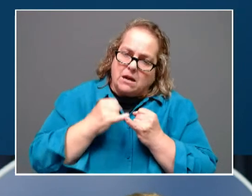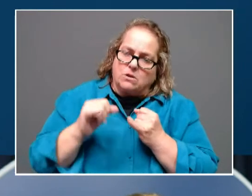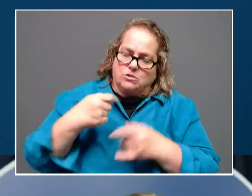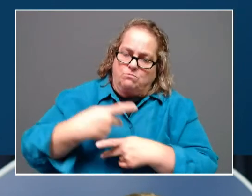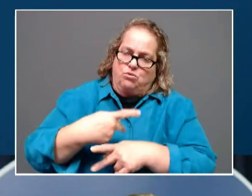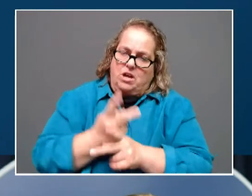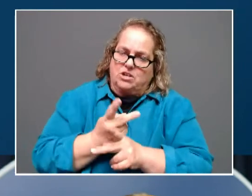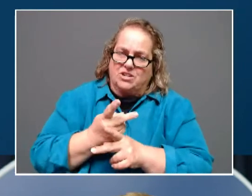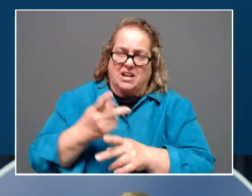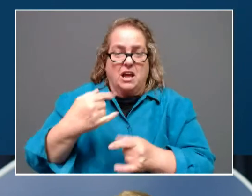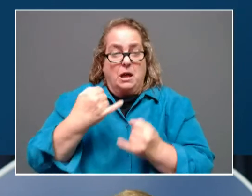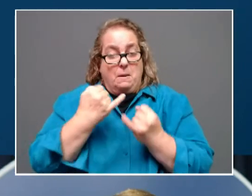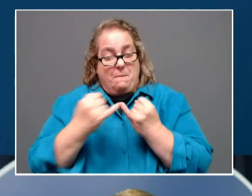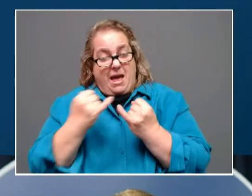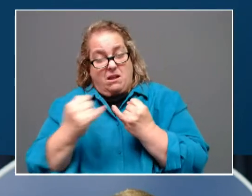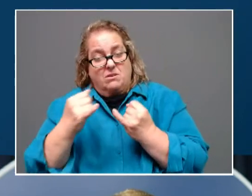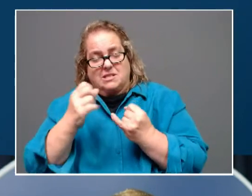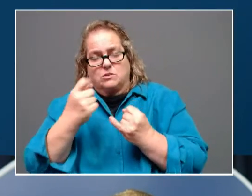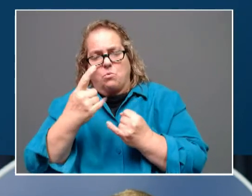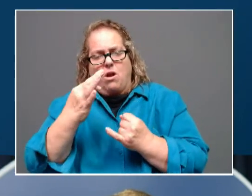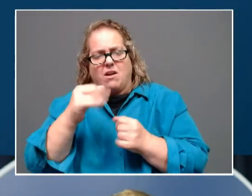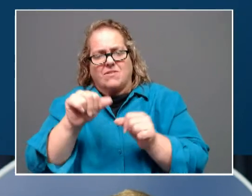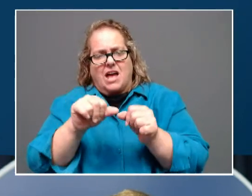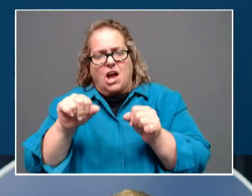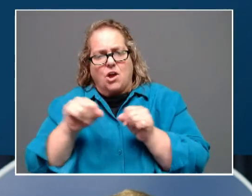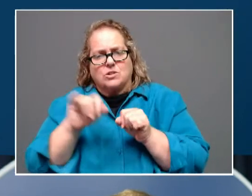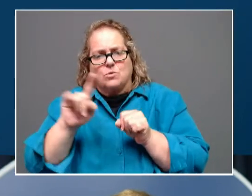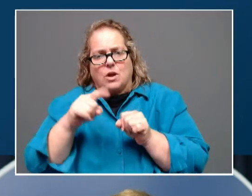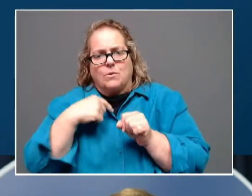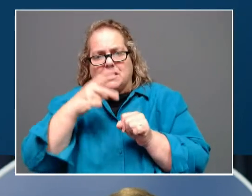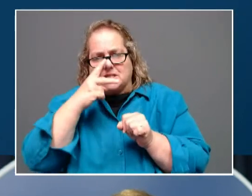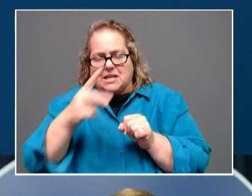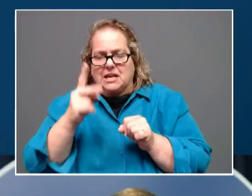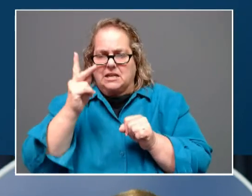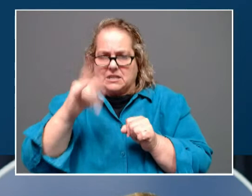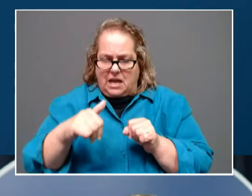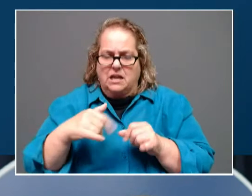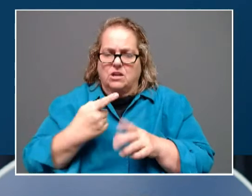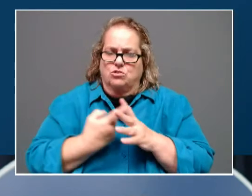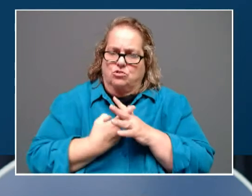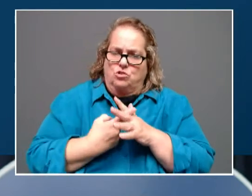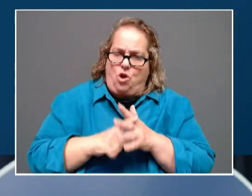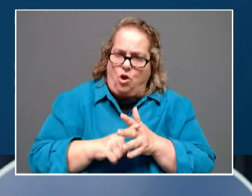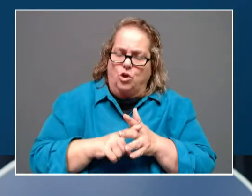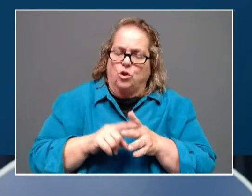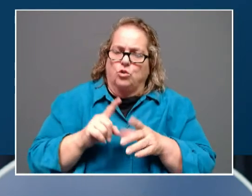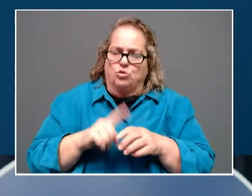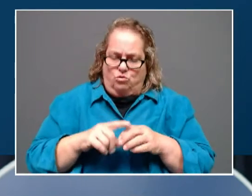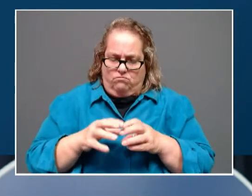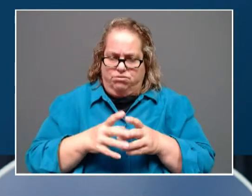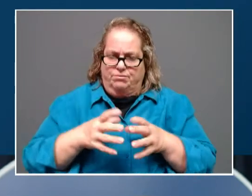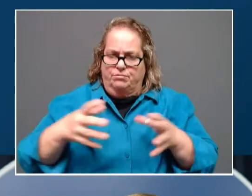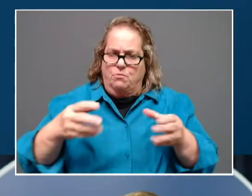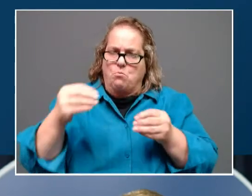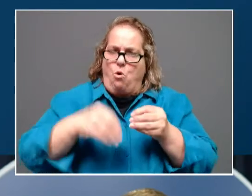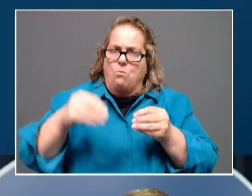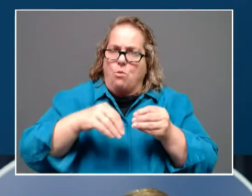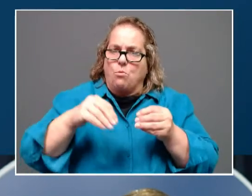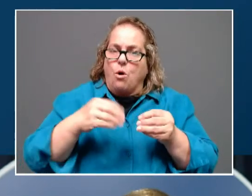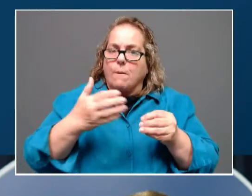where we see clusters forming in Kentucky, where we are far outperforming the rest of the country.